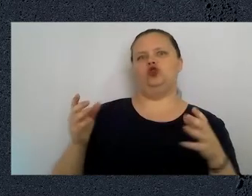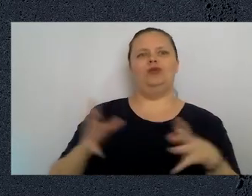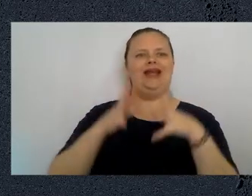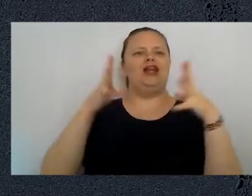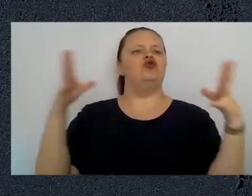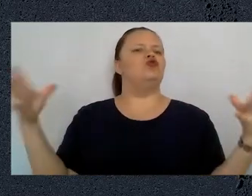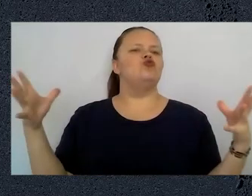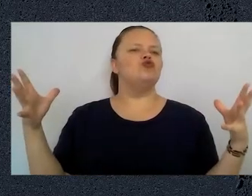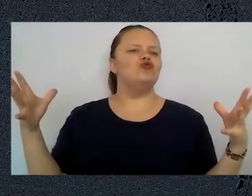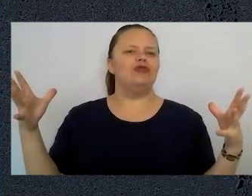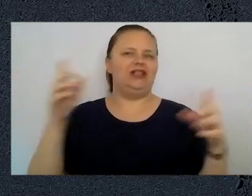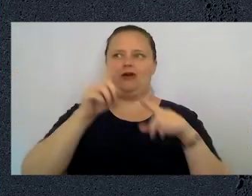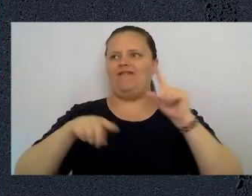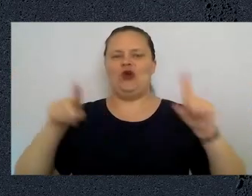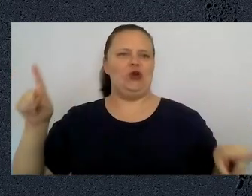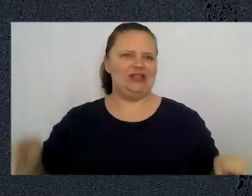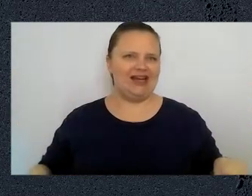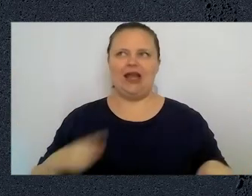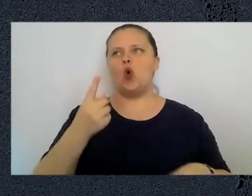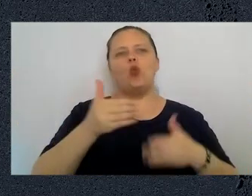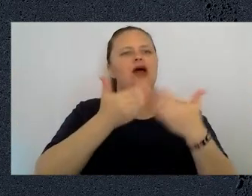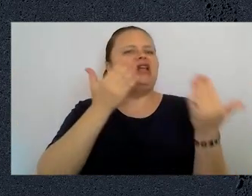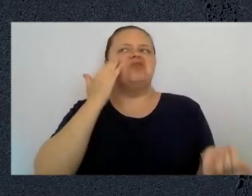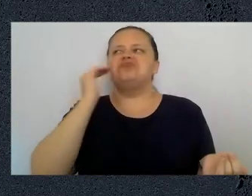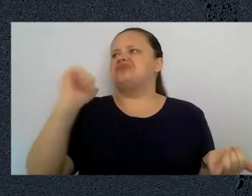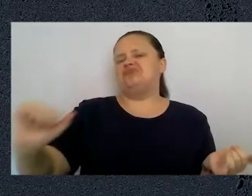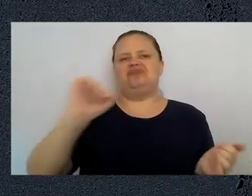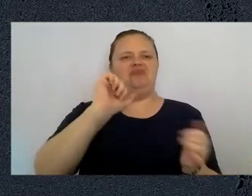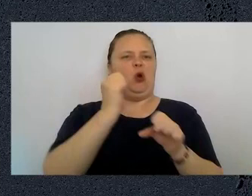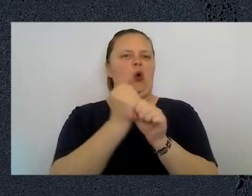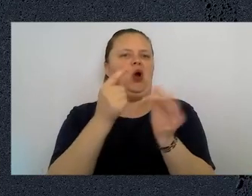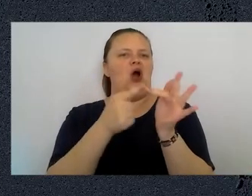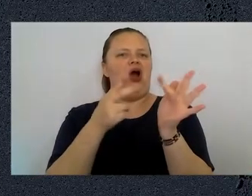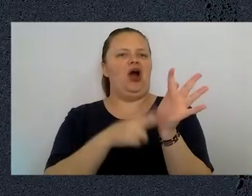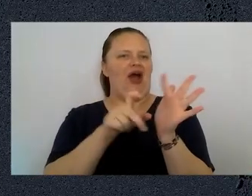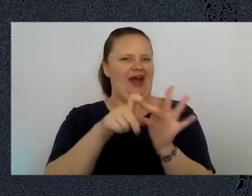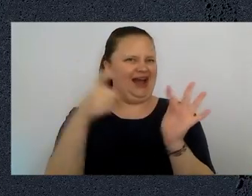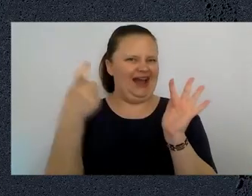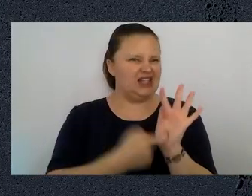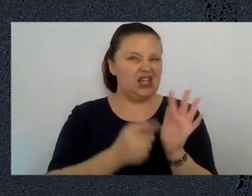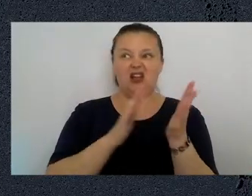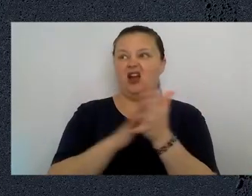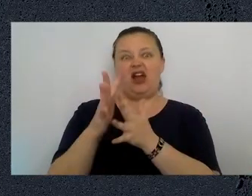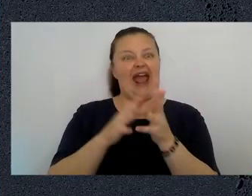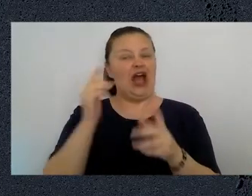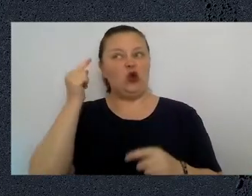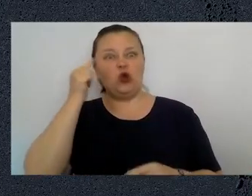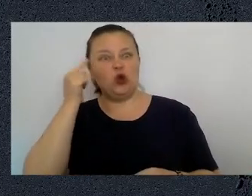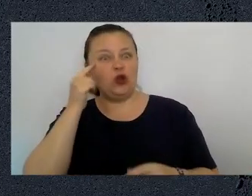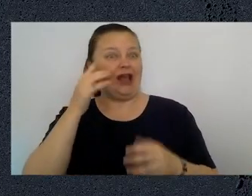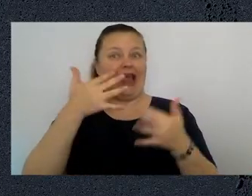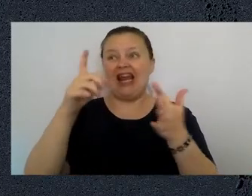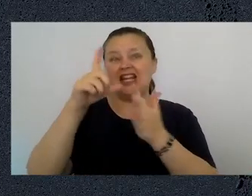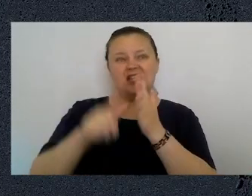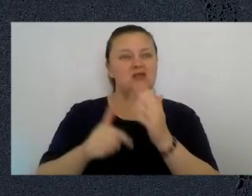ways. And one day it won't matter what your gender is, or, the way that you think, or, whether you've got a disability of any form. We're